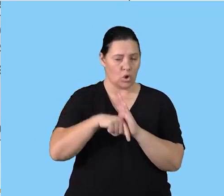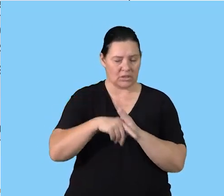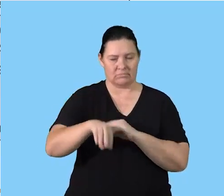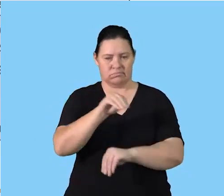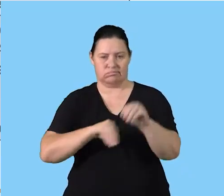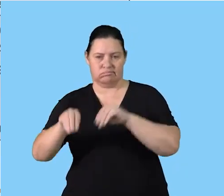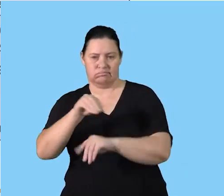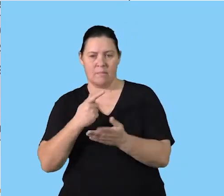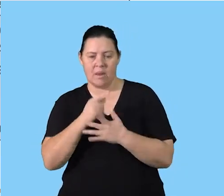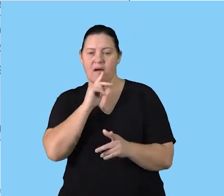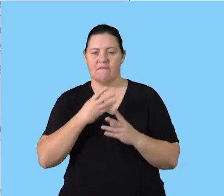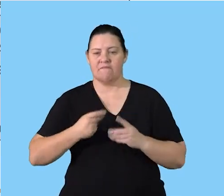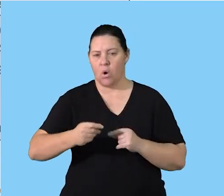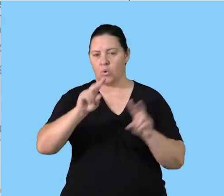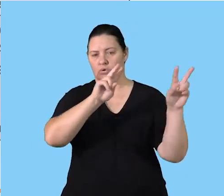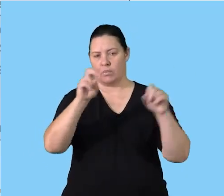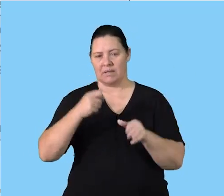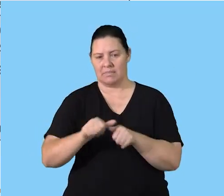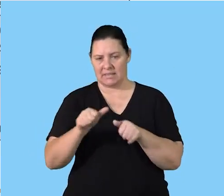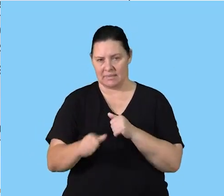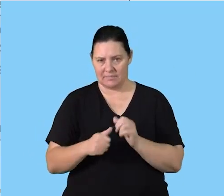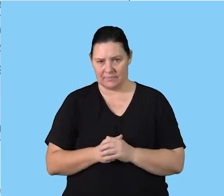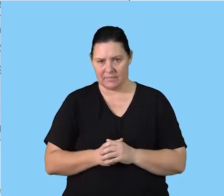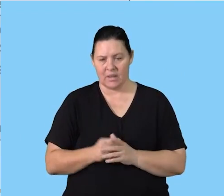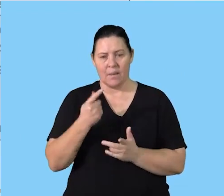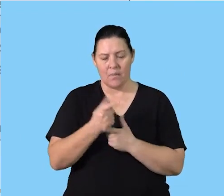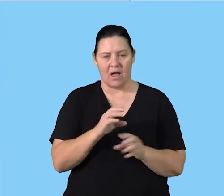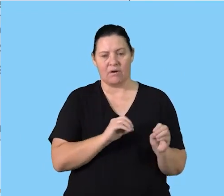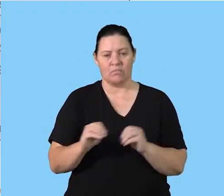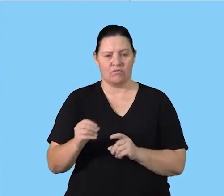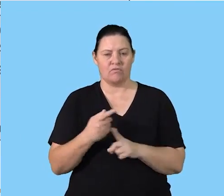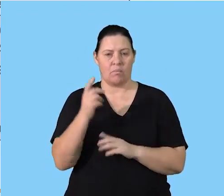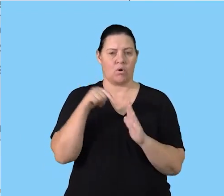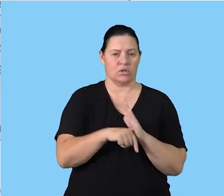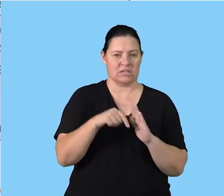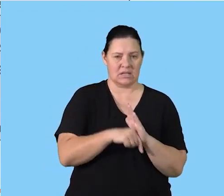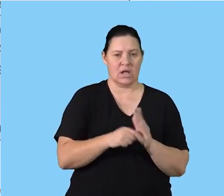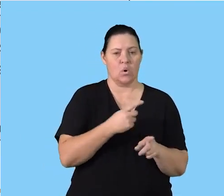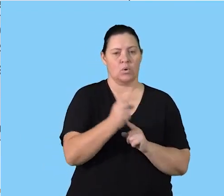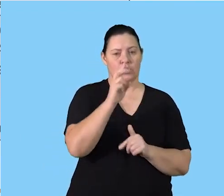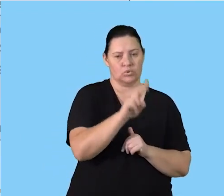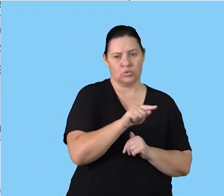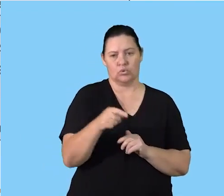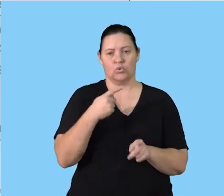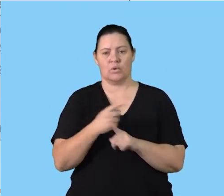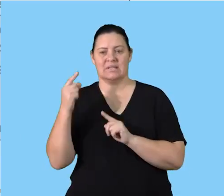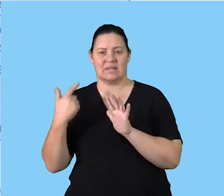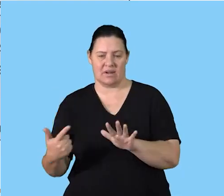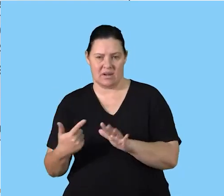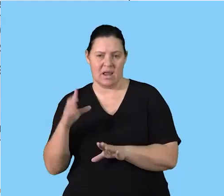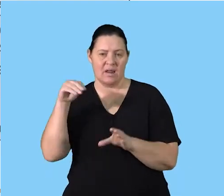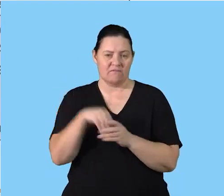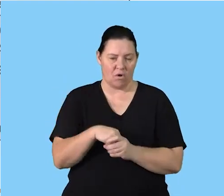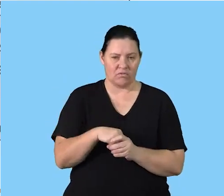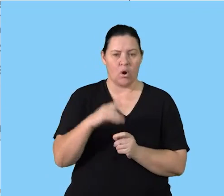ensure that there's better flow of the topic. Here, we have moved content from week 2 to week 7, including the